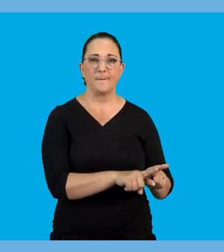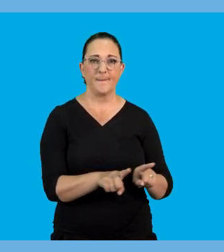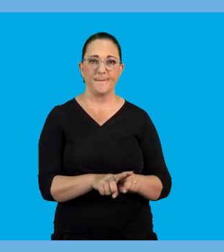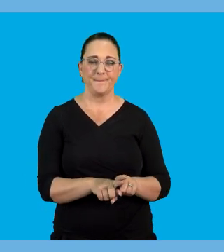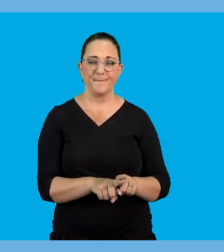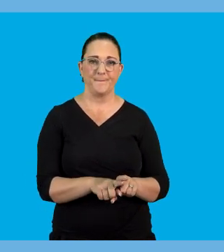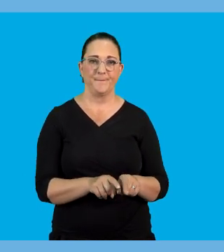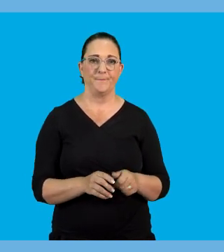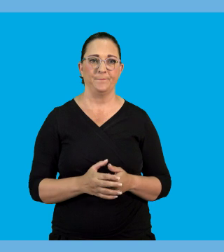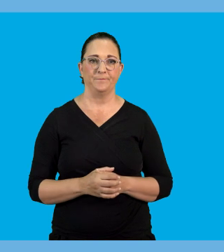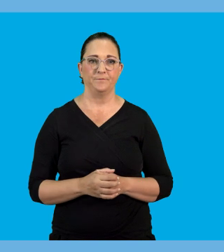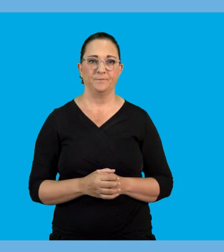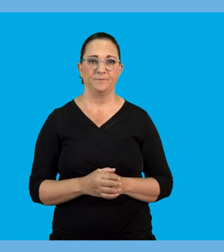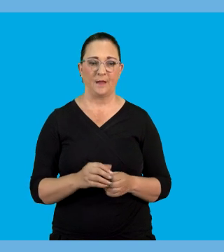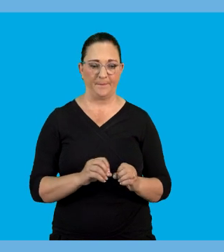charges